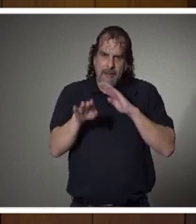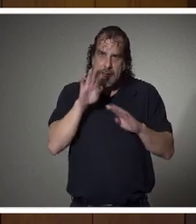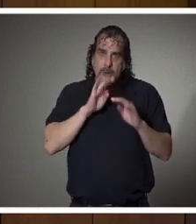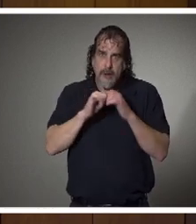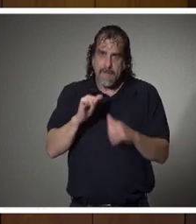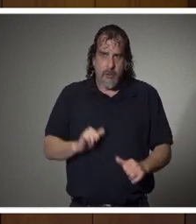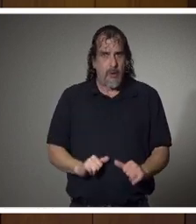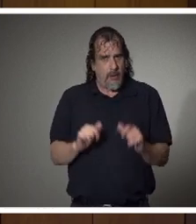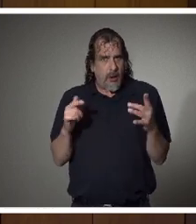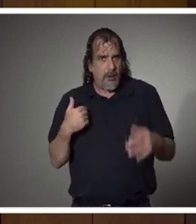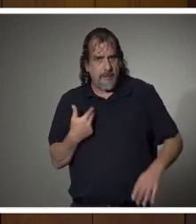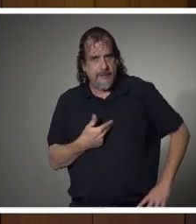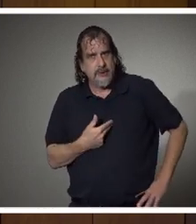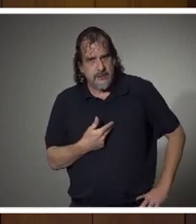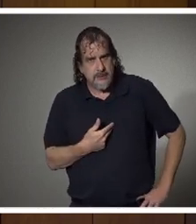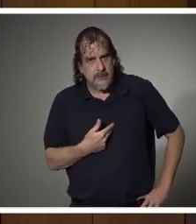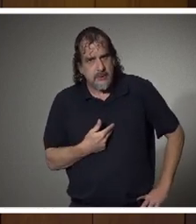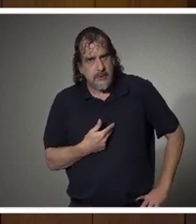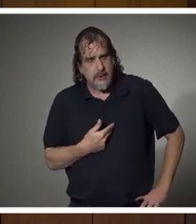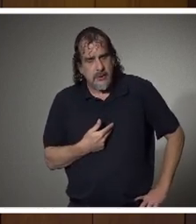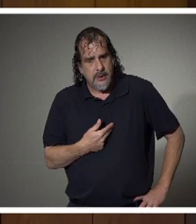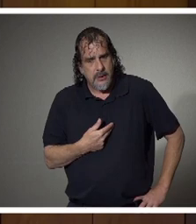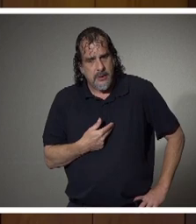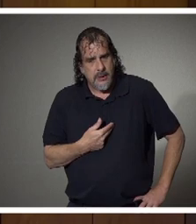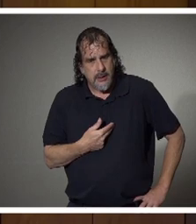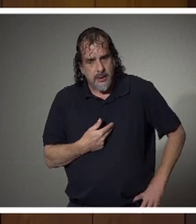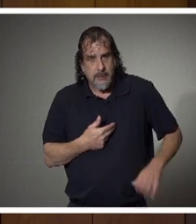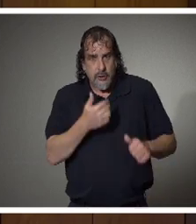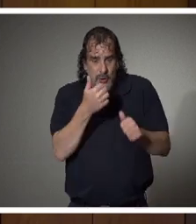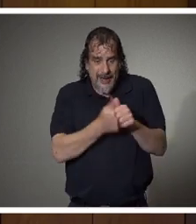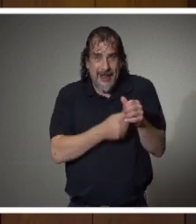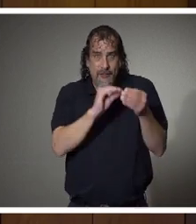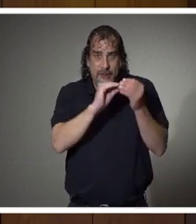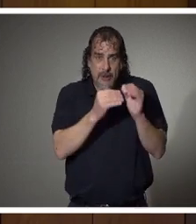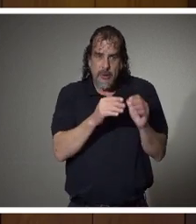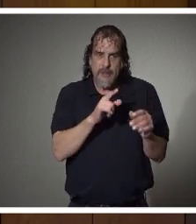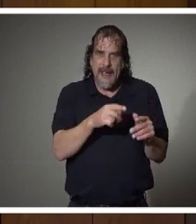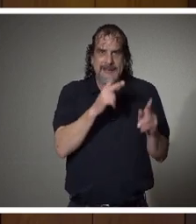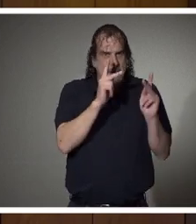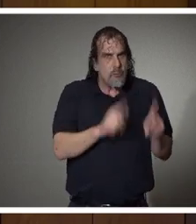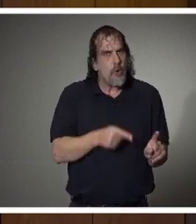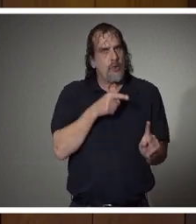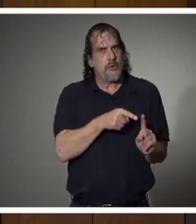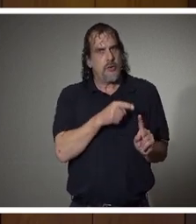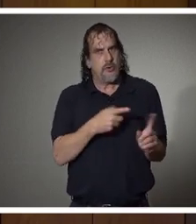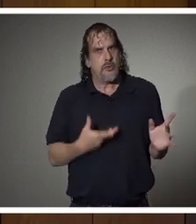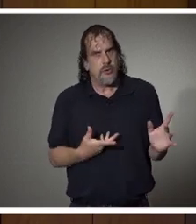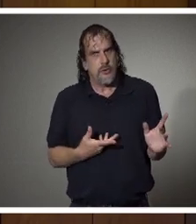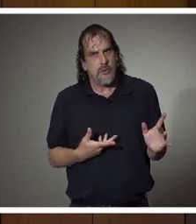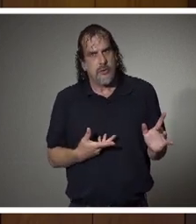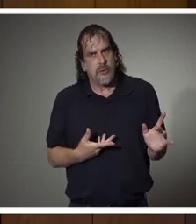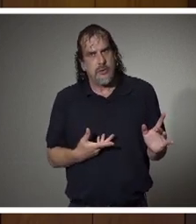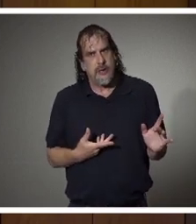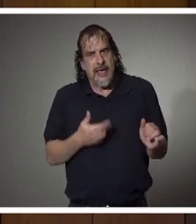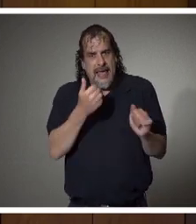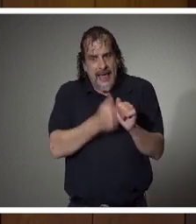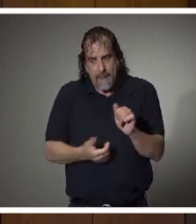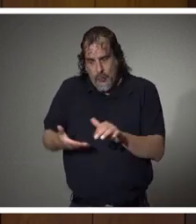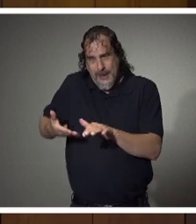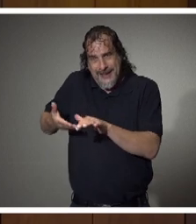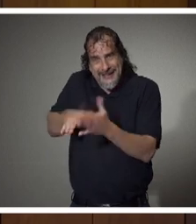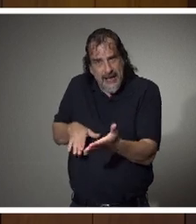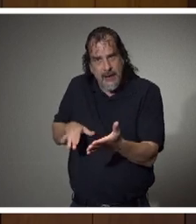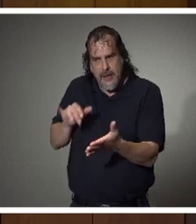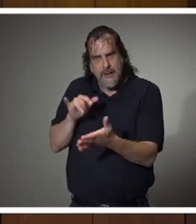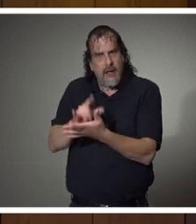us, and I want to reiterate that behind every number there is a name, and that every single Mississippi death is